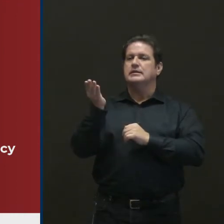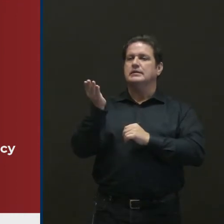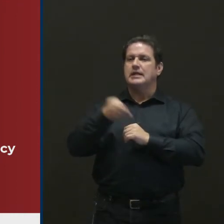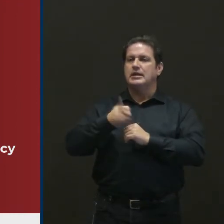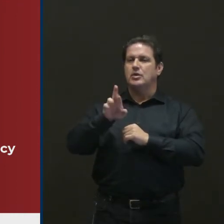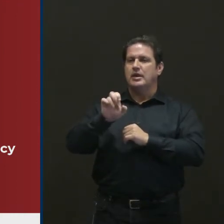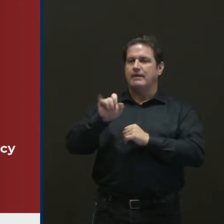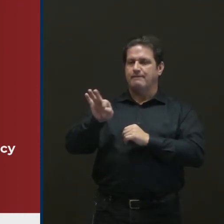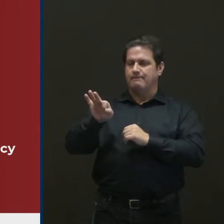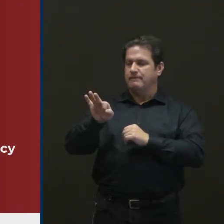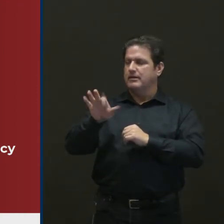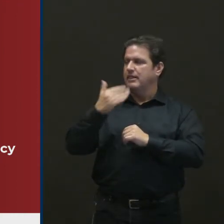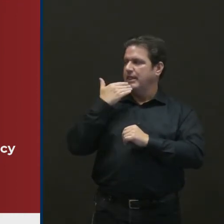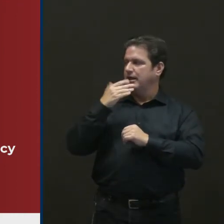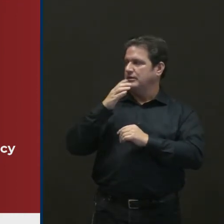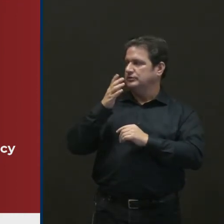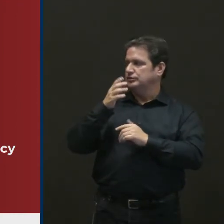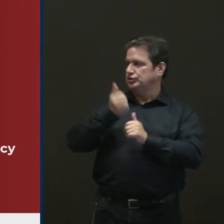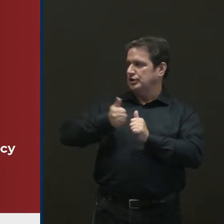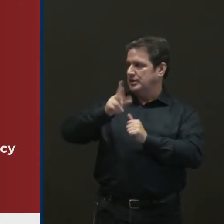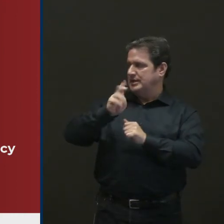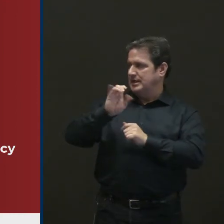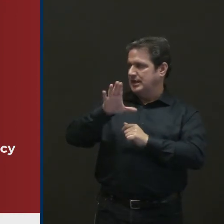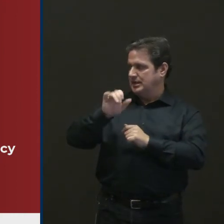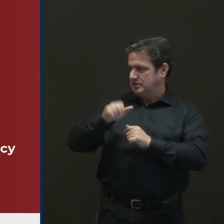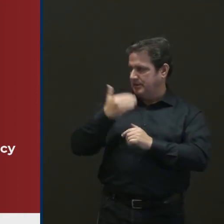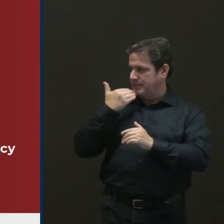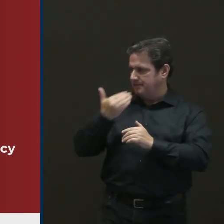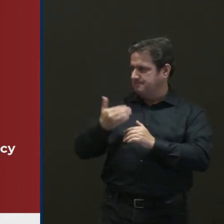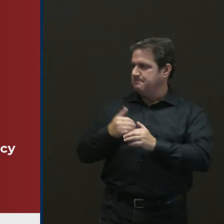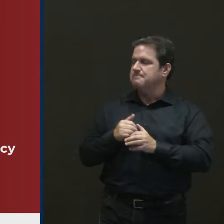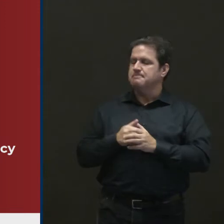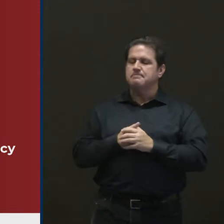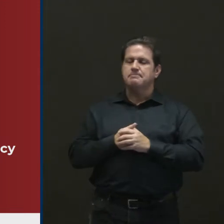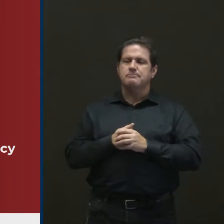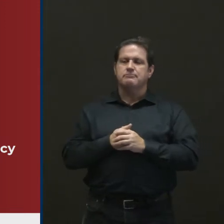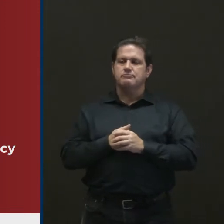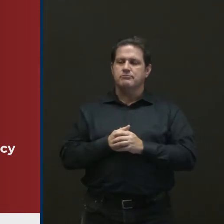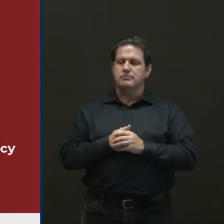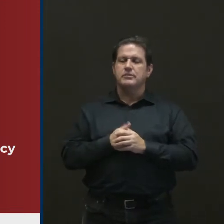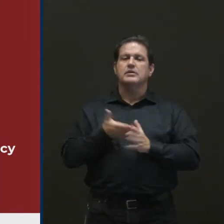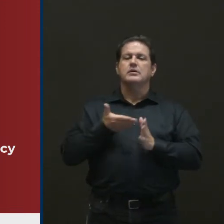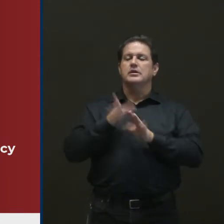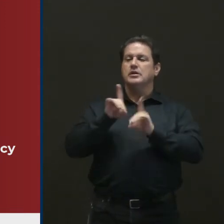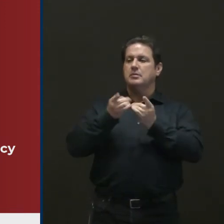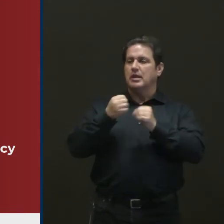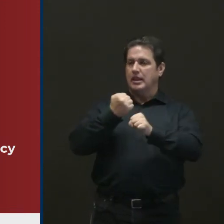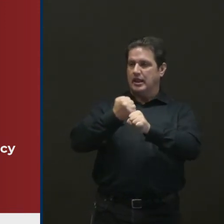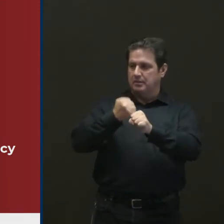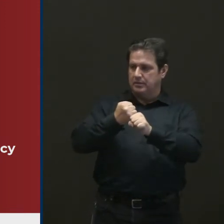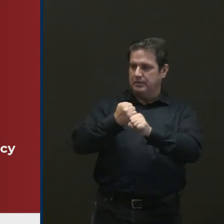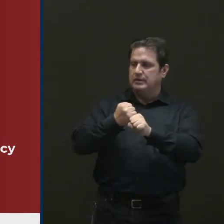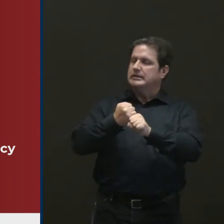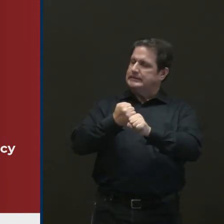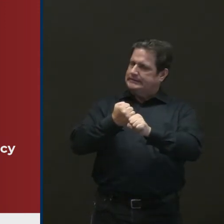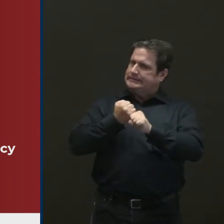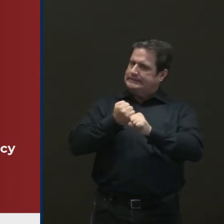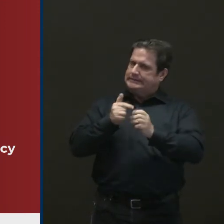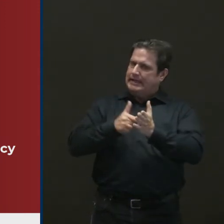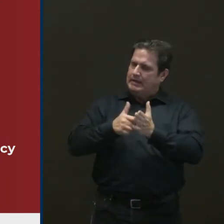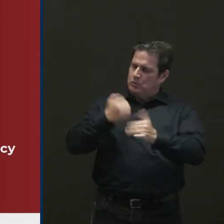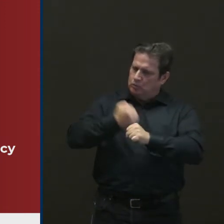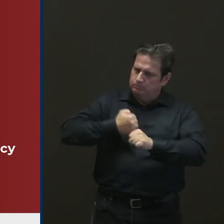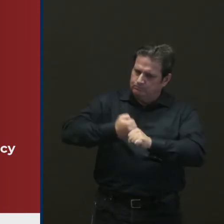de.gov/relief. Thank you, Secretary Cade, for everything that you're doing, and your folks there at the Department of Labor. Lots of demands on their time